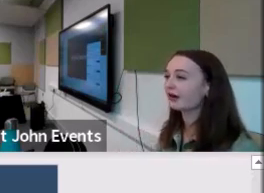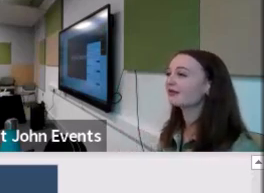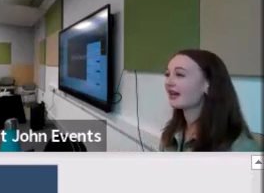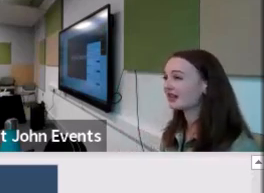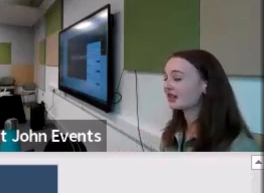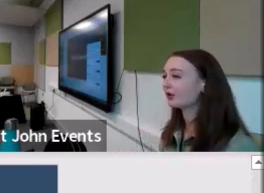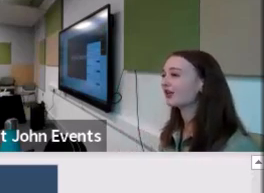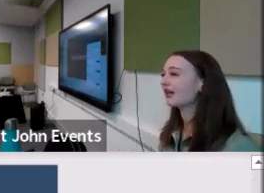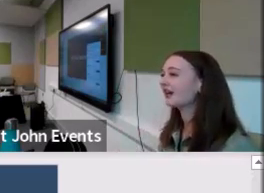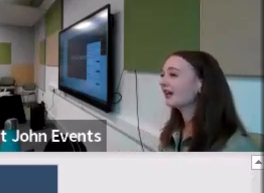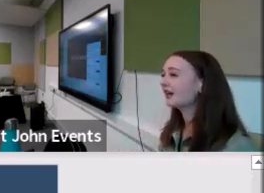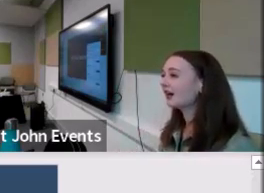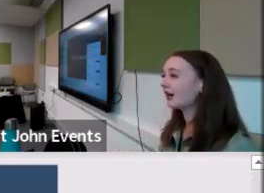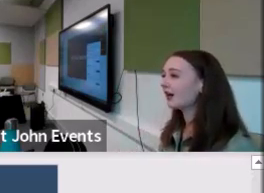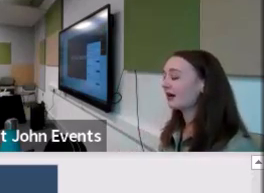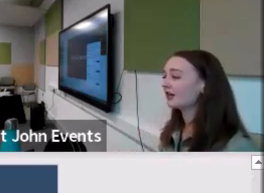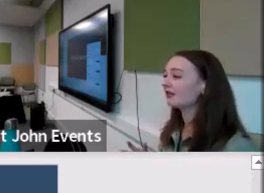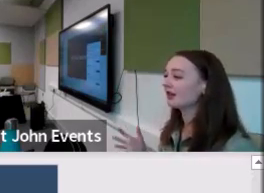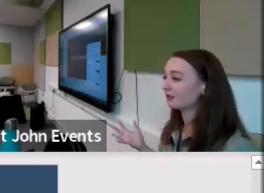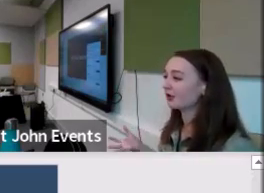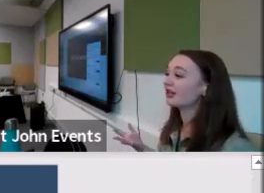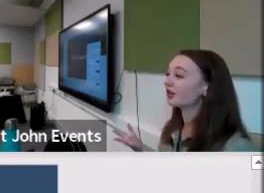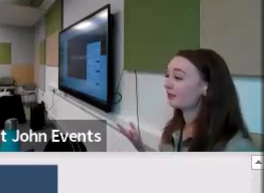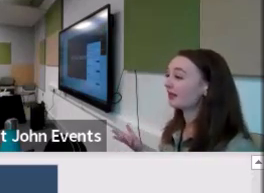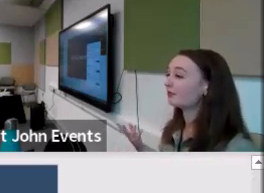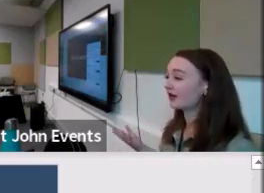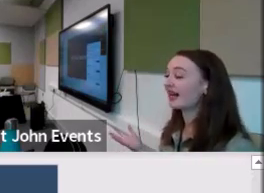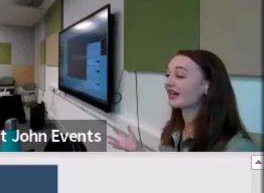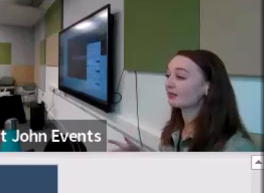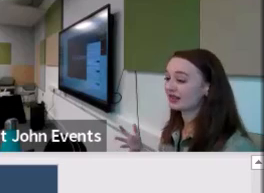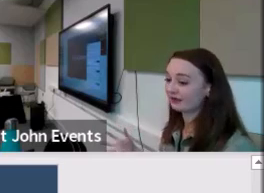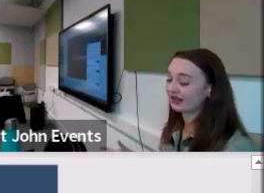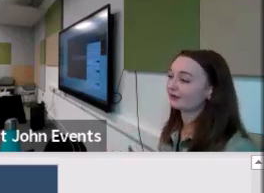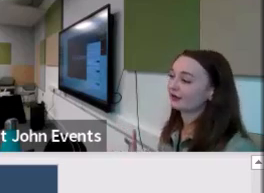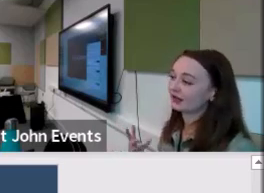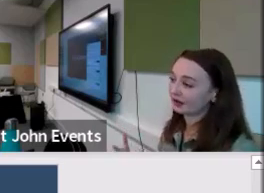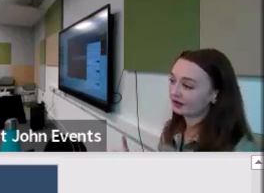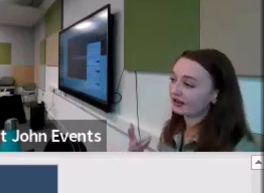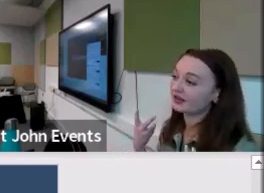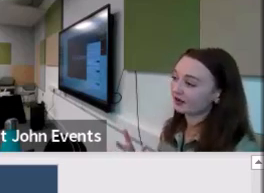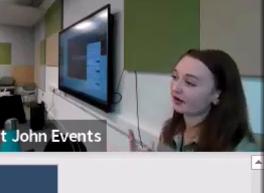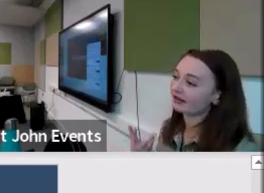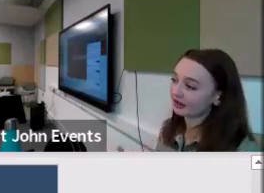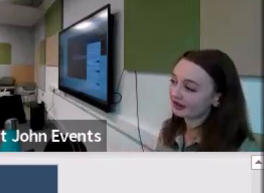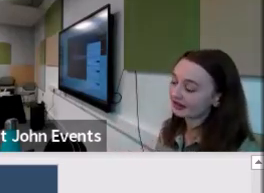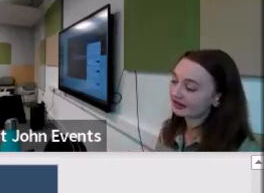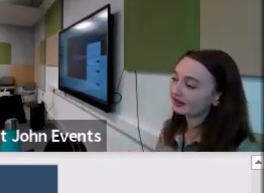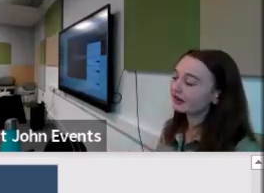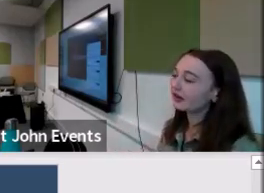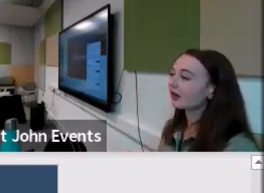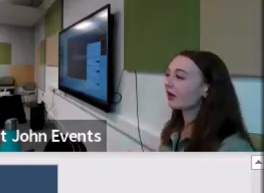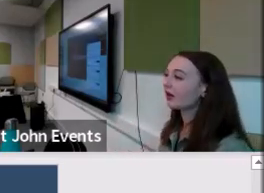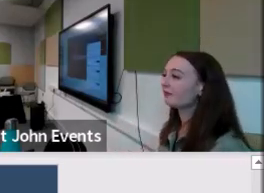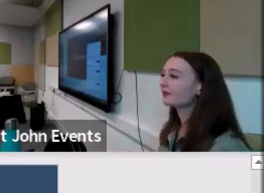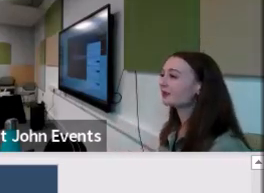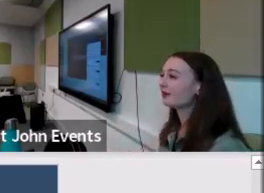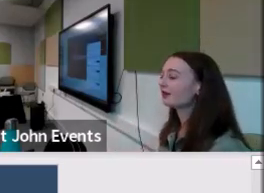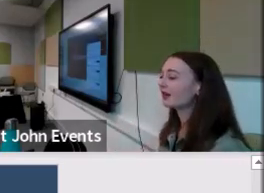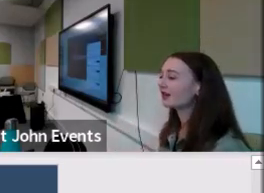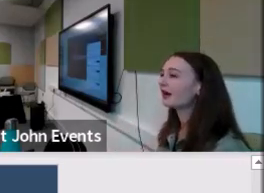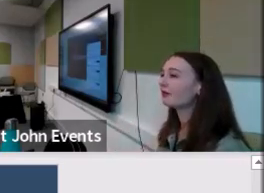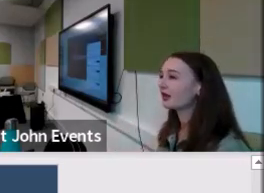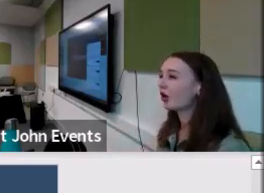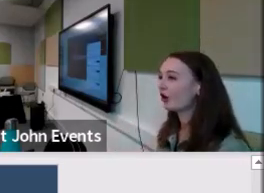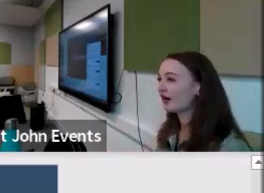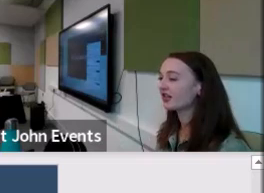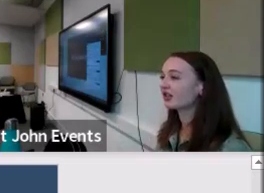further. So if there is the budget, I do think that budget should be put aside specifically for inclusion and ongoing learning. So